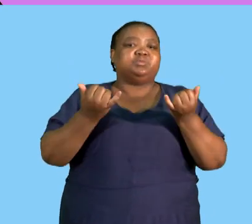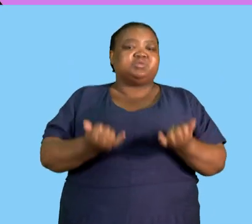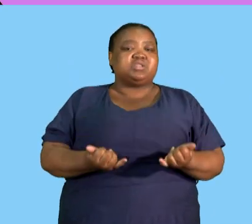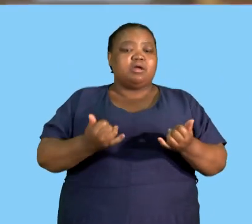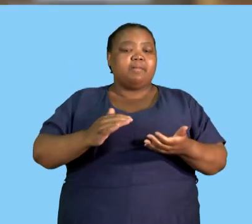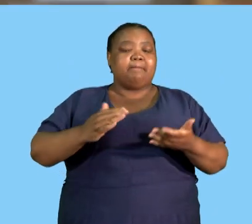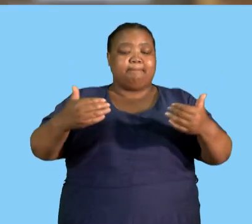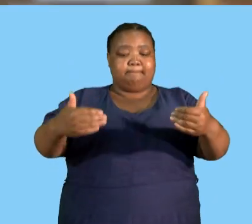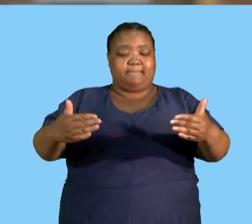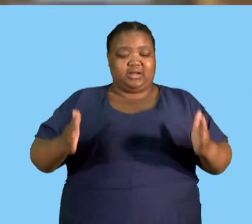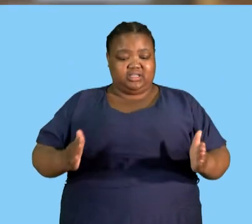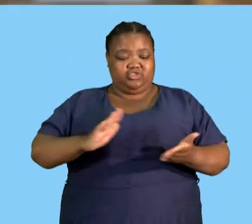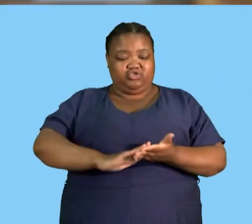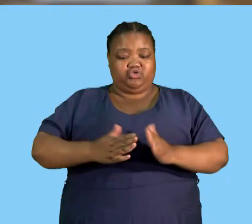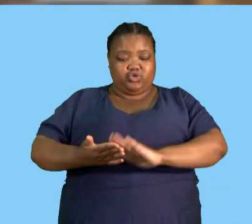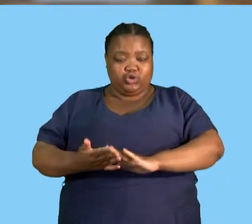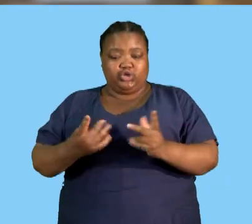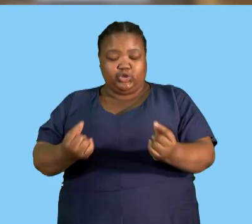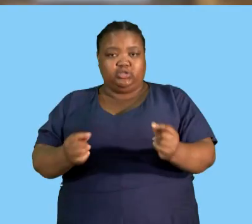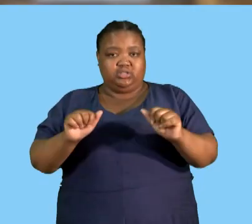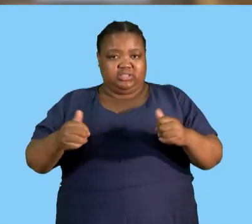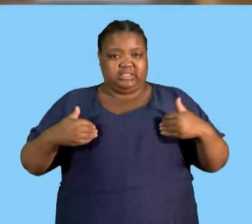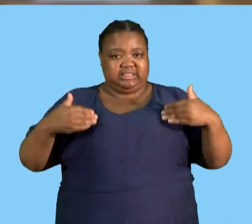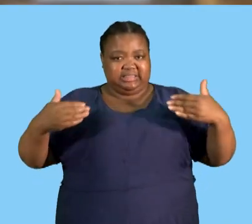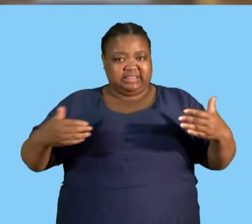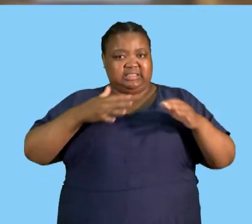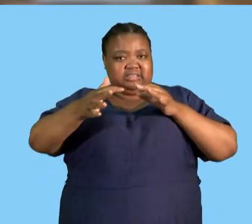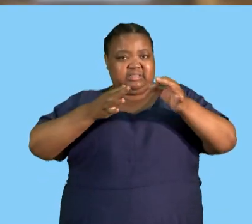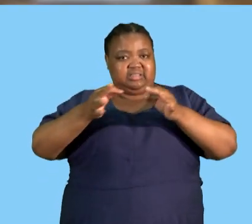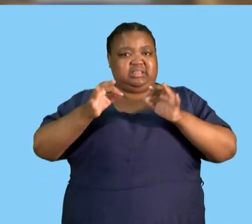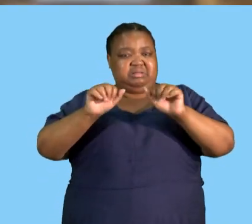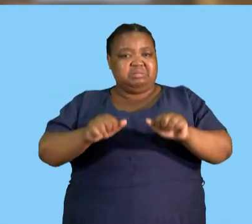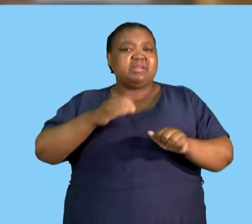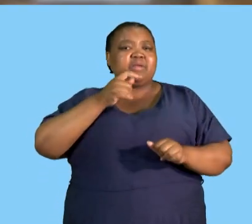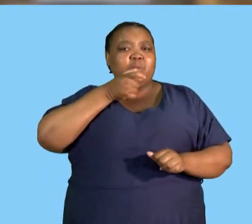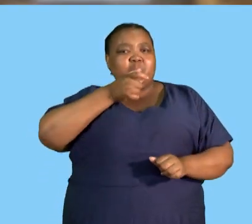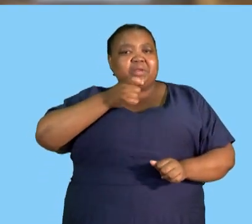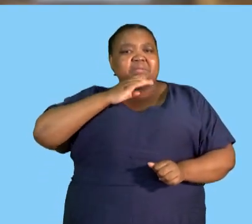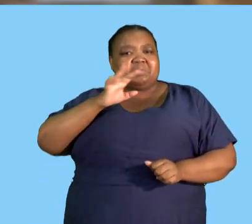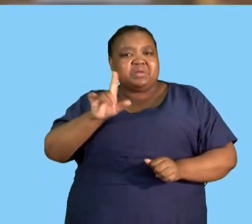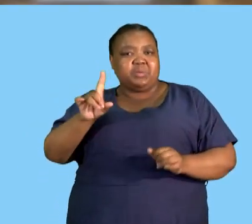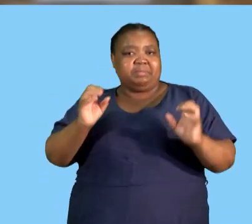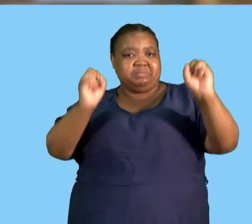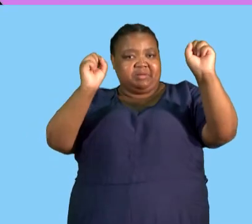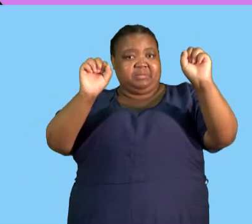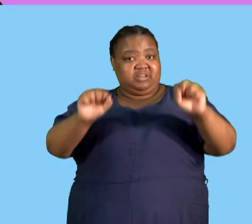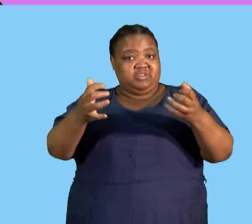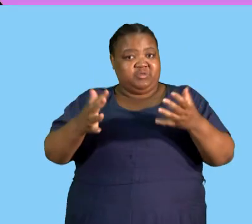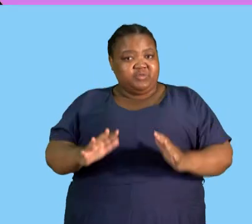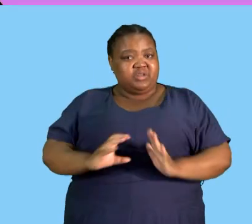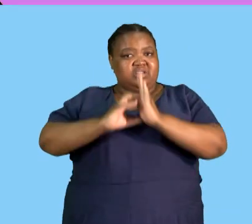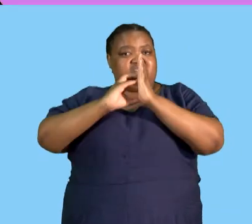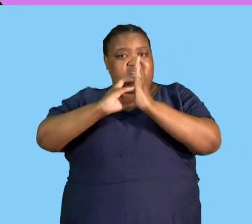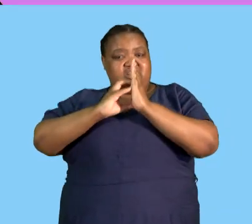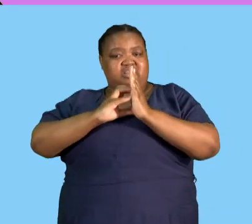I've indicated, we'll be looking at packaging, right? By starting with some explanation, meaning definition, terminology, and thereafter we